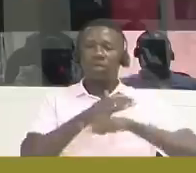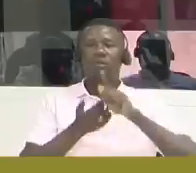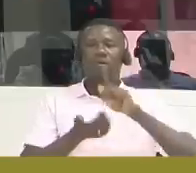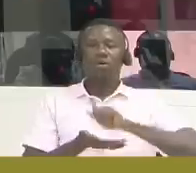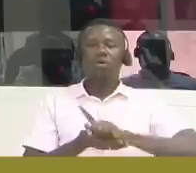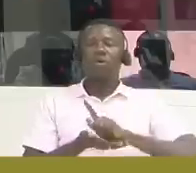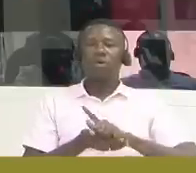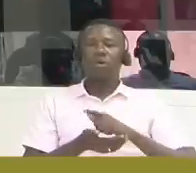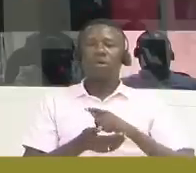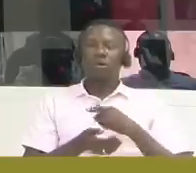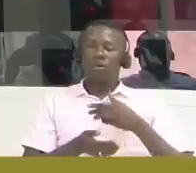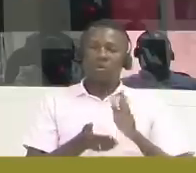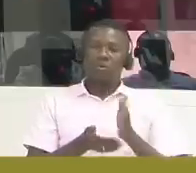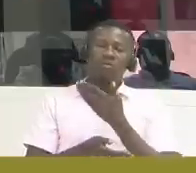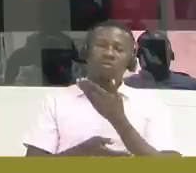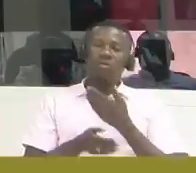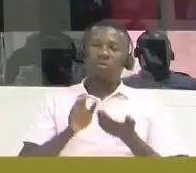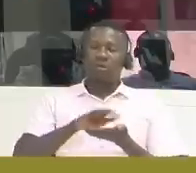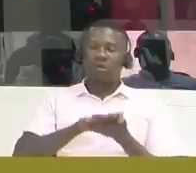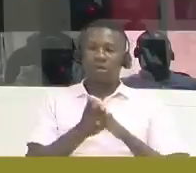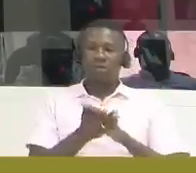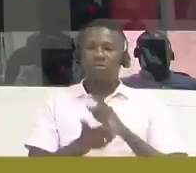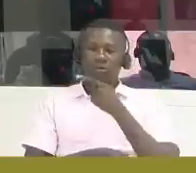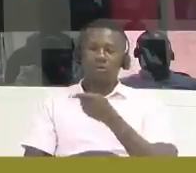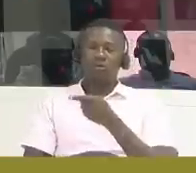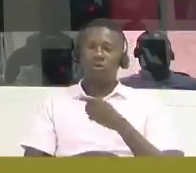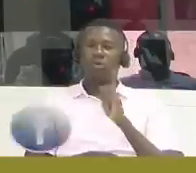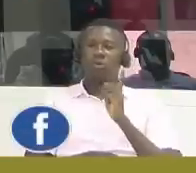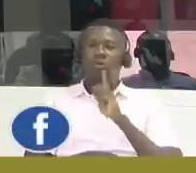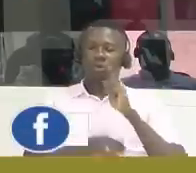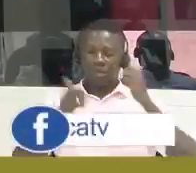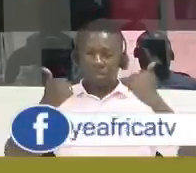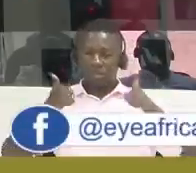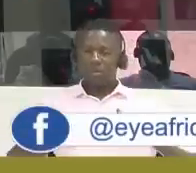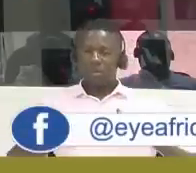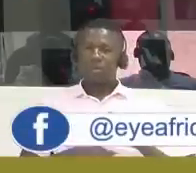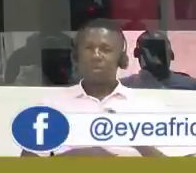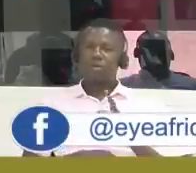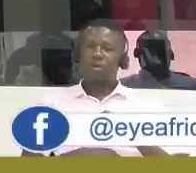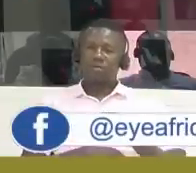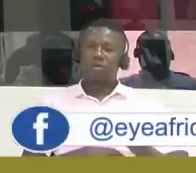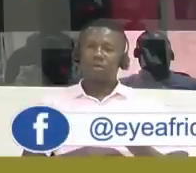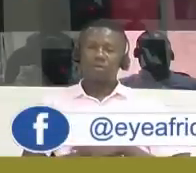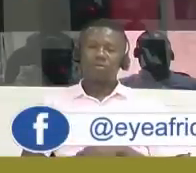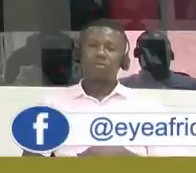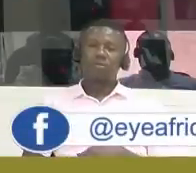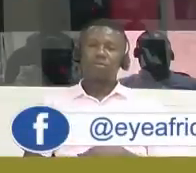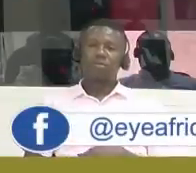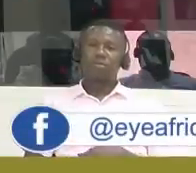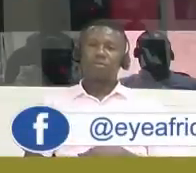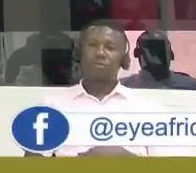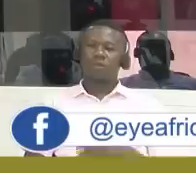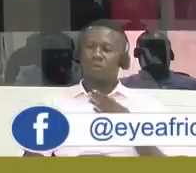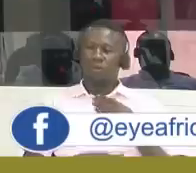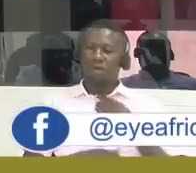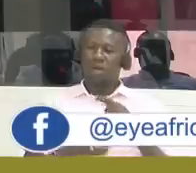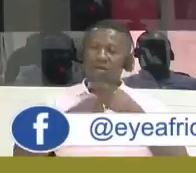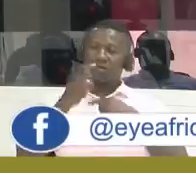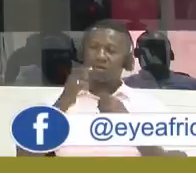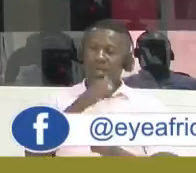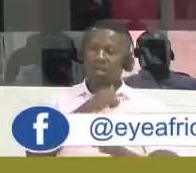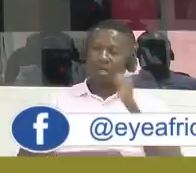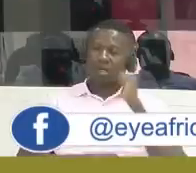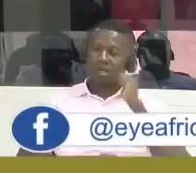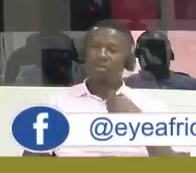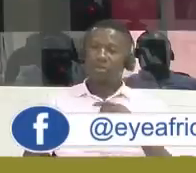I waited for her. When, after her return, she was looking very sad by looking at